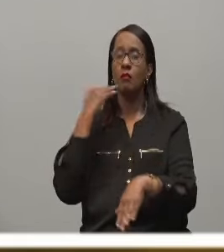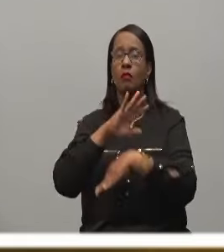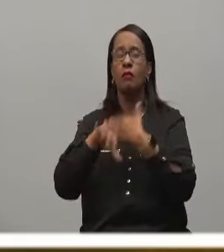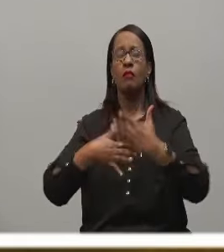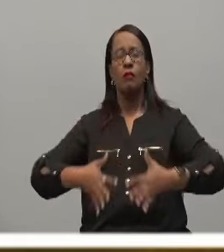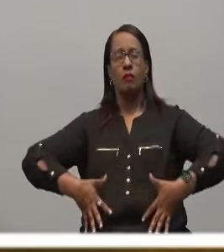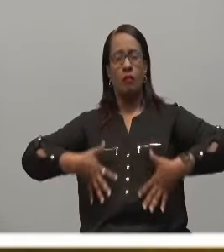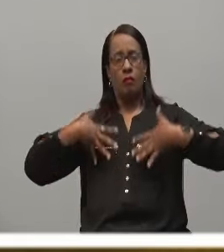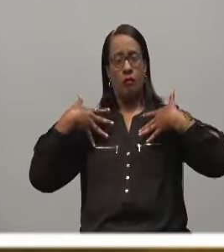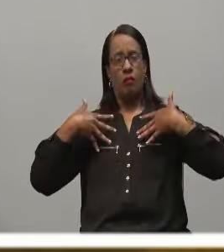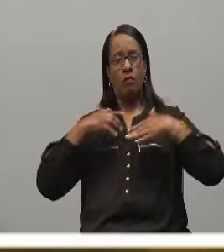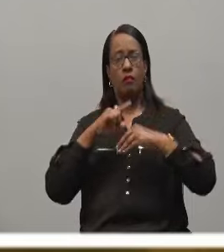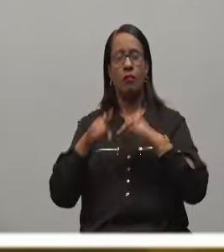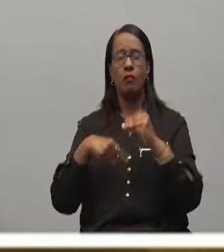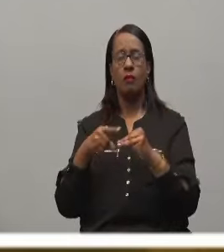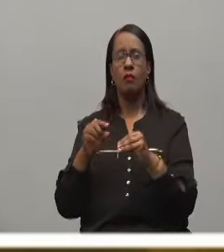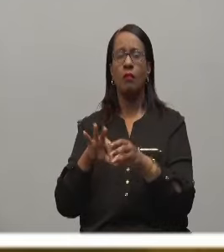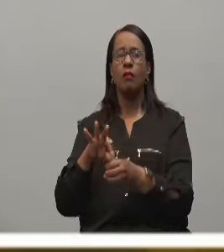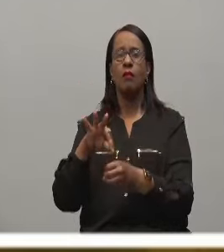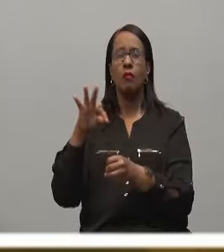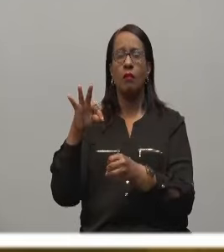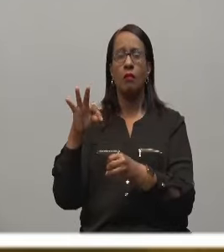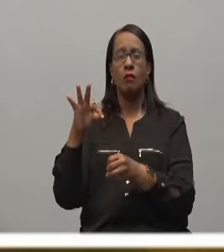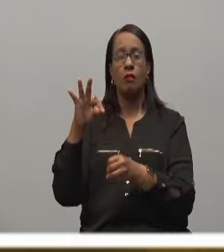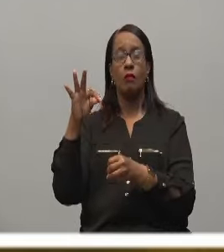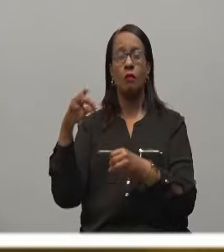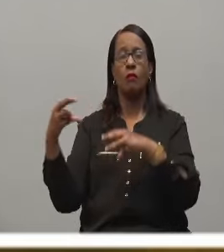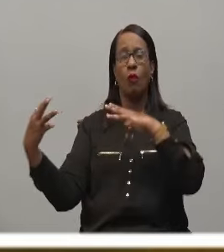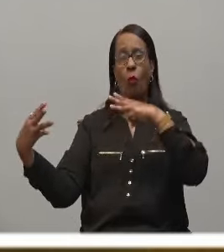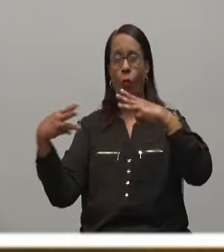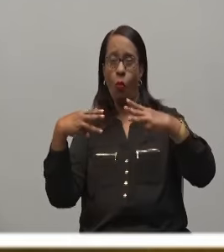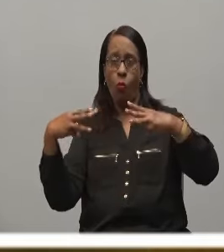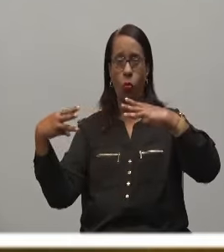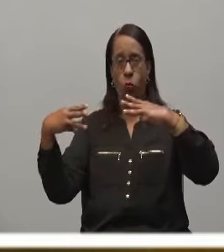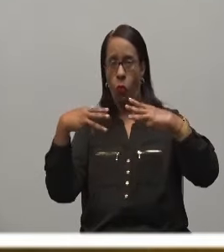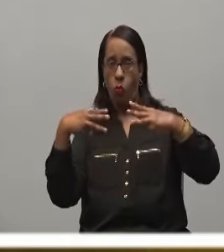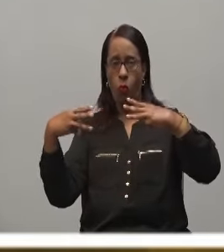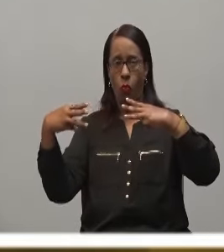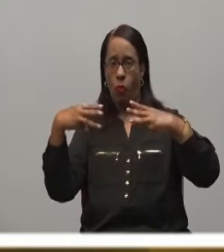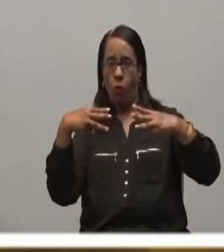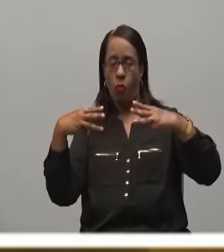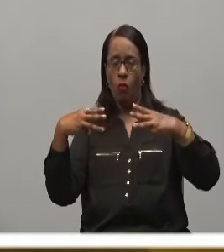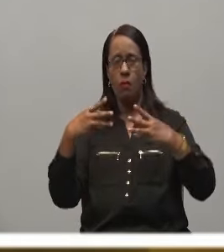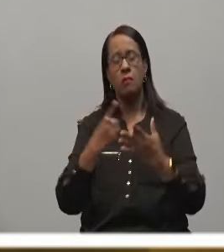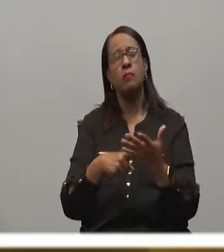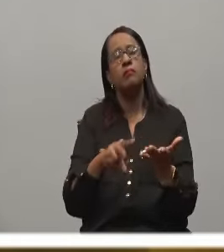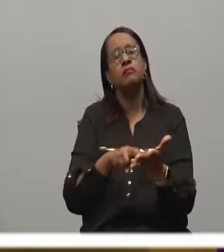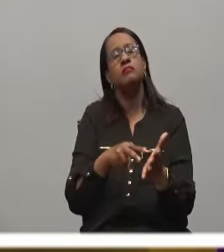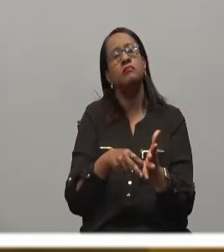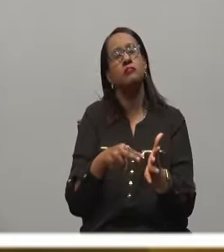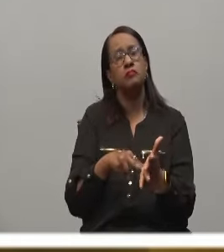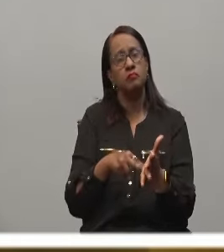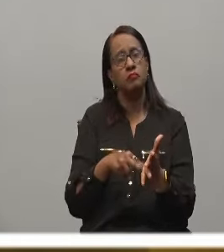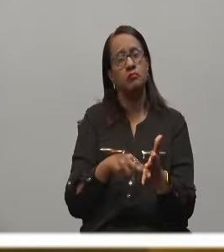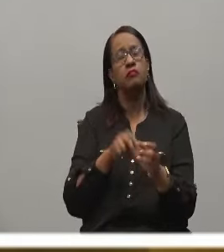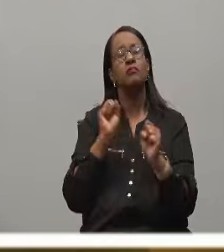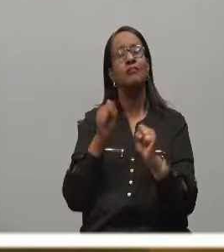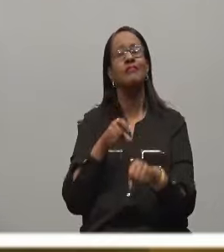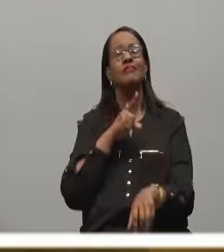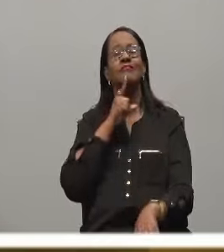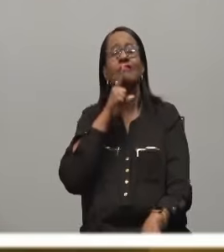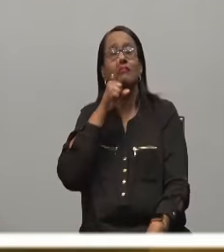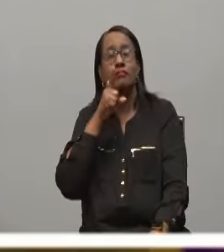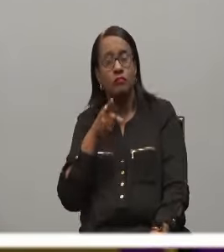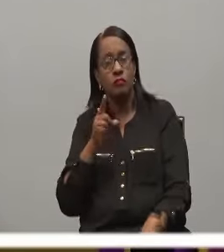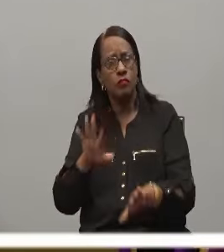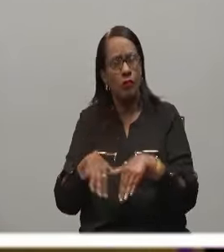all of life is about spiritual warfare. And we don't like to talk about it that way. But it is true. We're